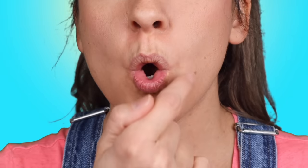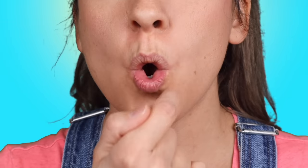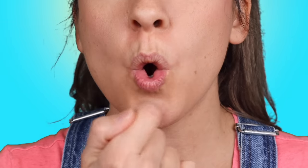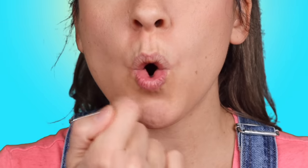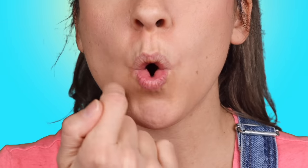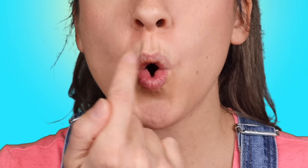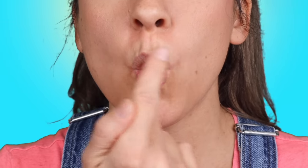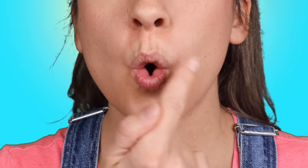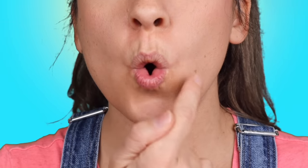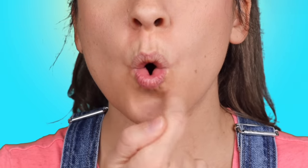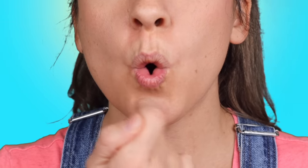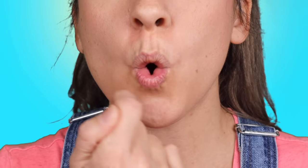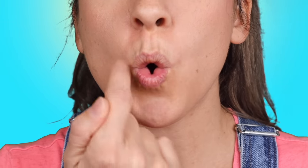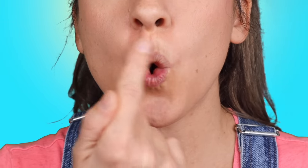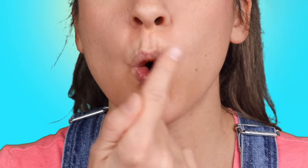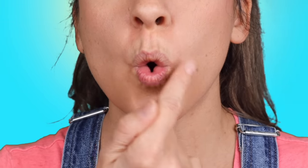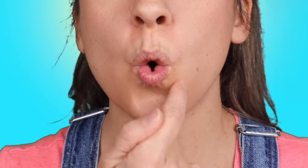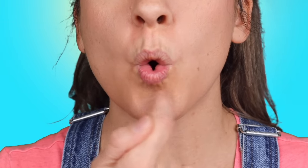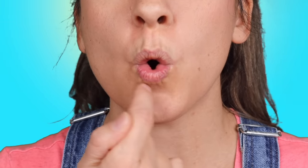No.